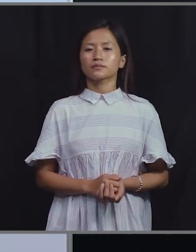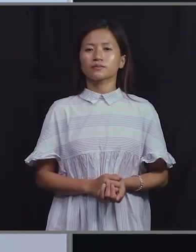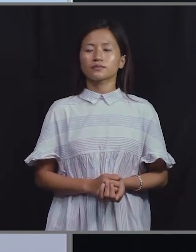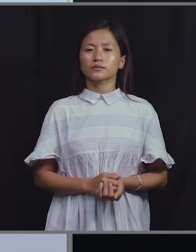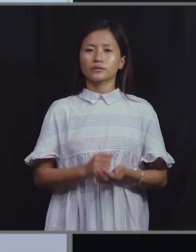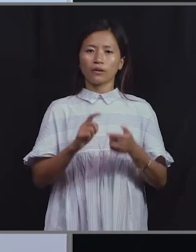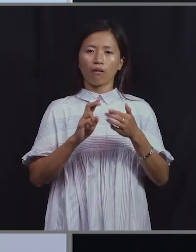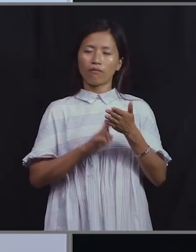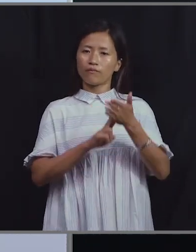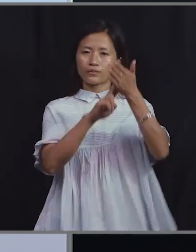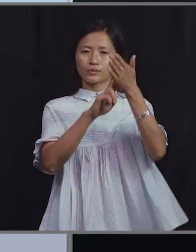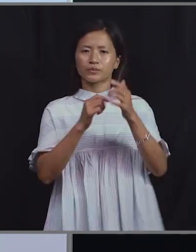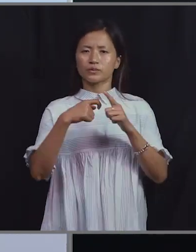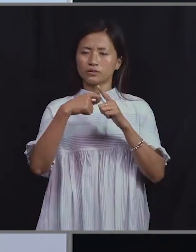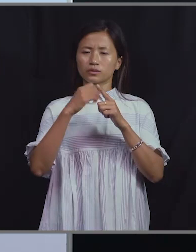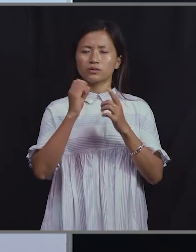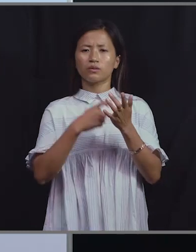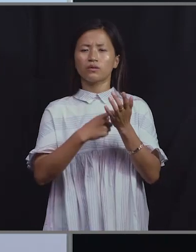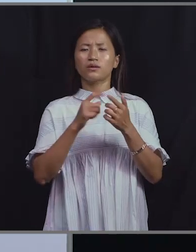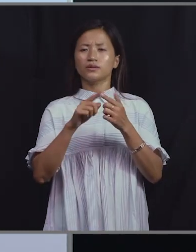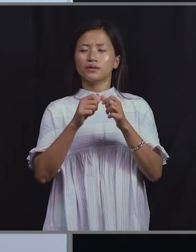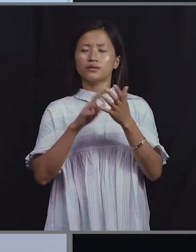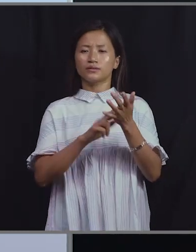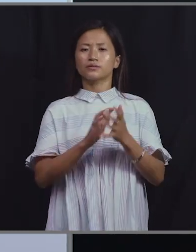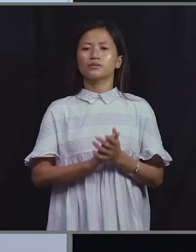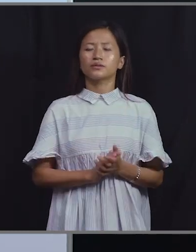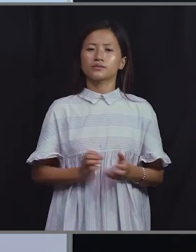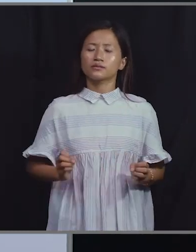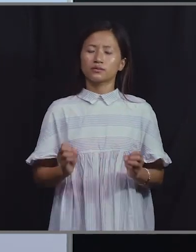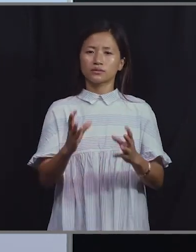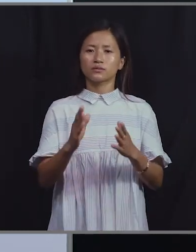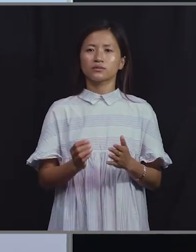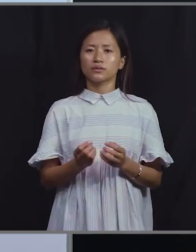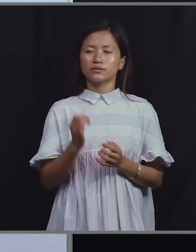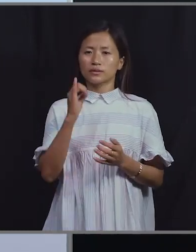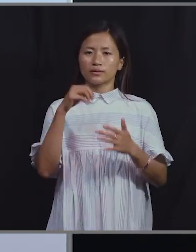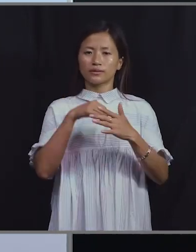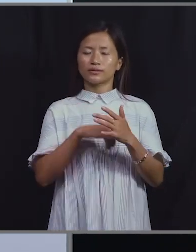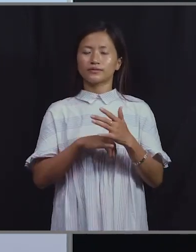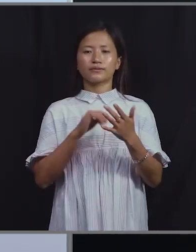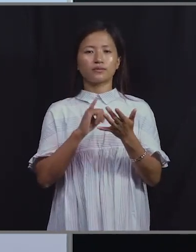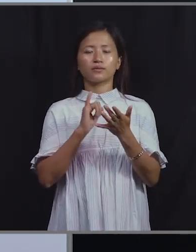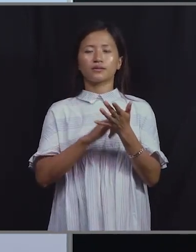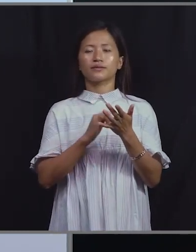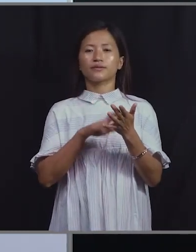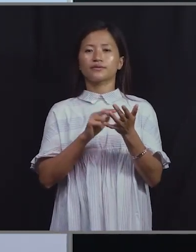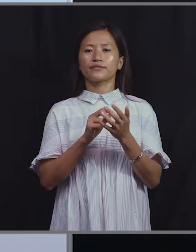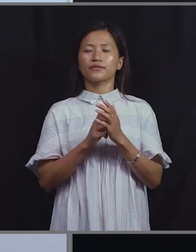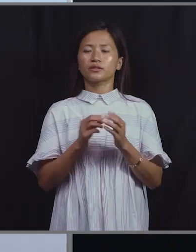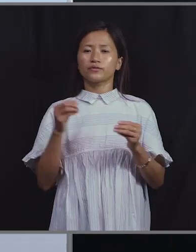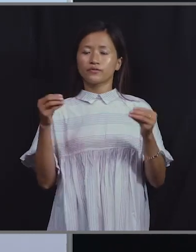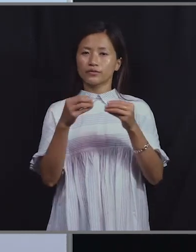the North Korean, it started to invade. It started to invade South